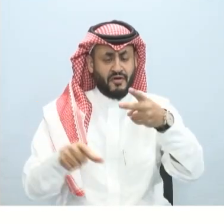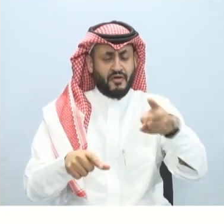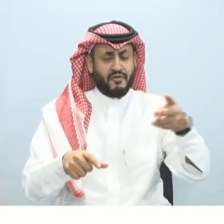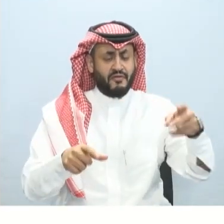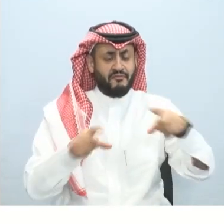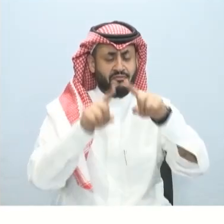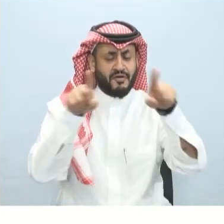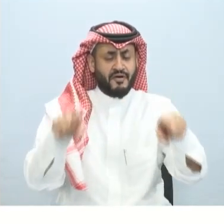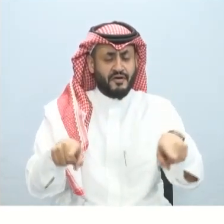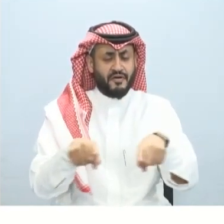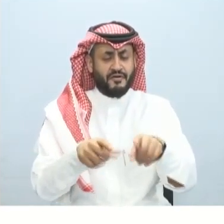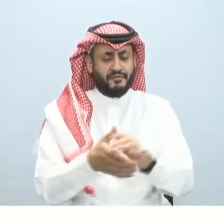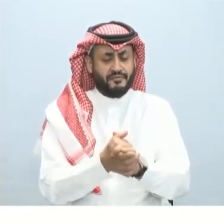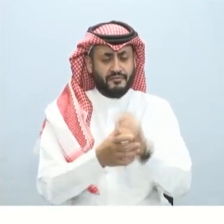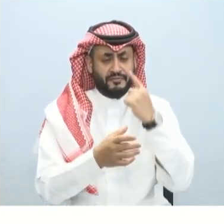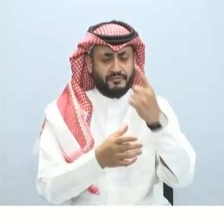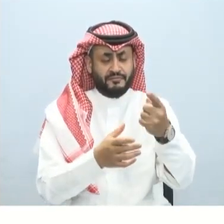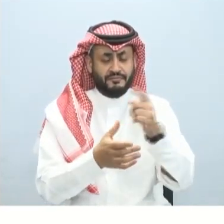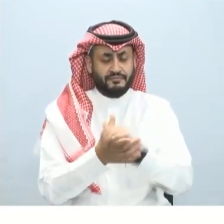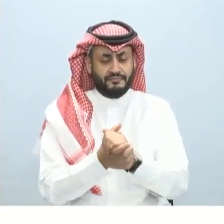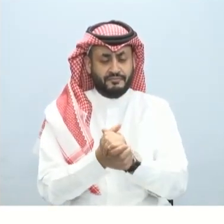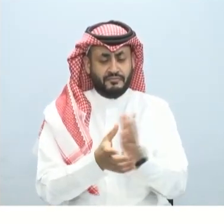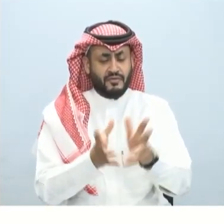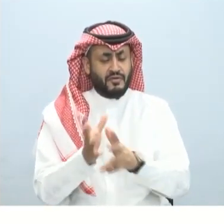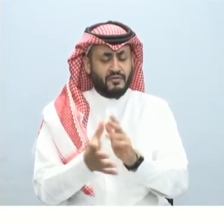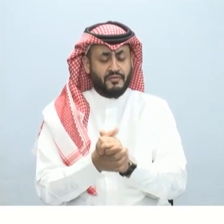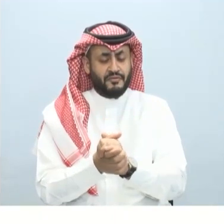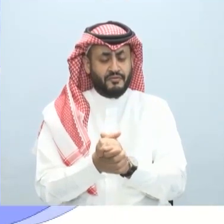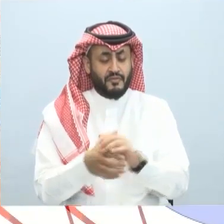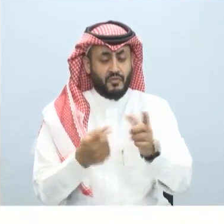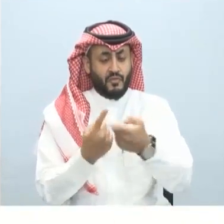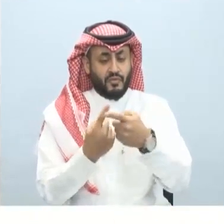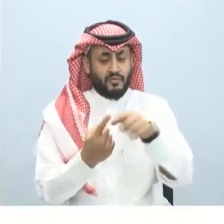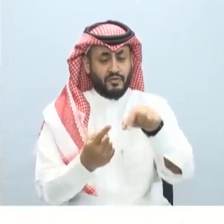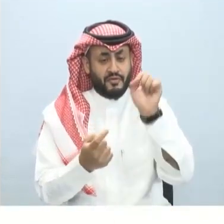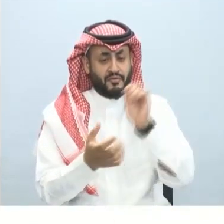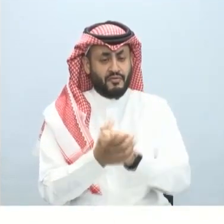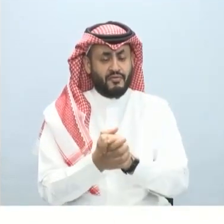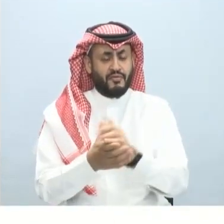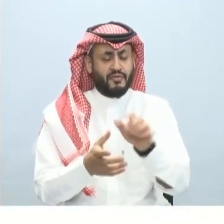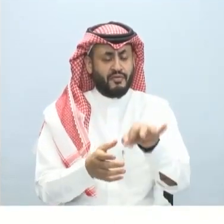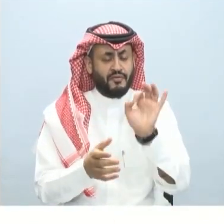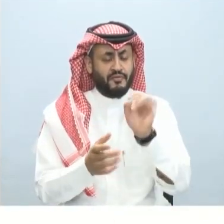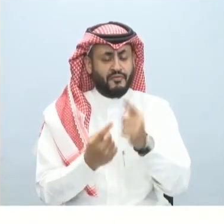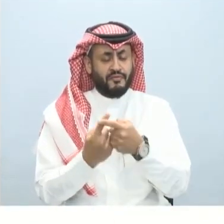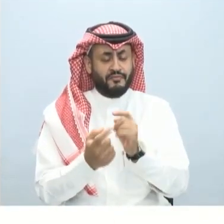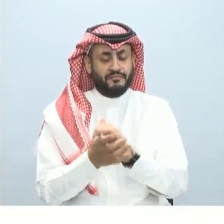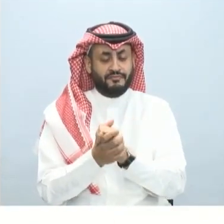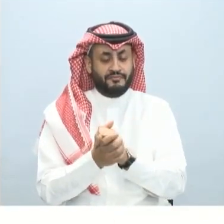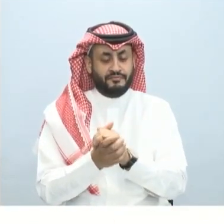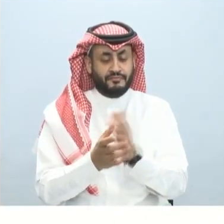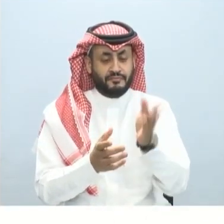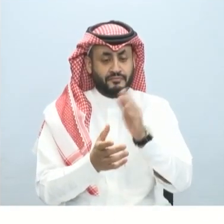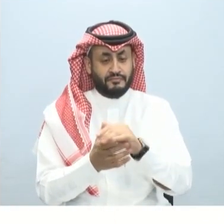films. Now in these genres, we talked about mainly one specific genre that you are going to choose, and you were